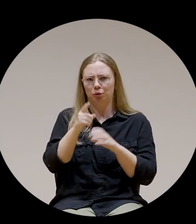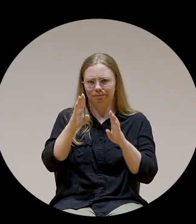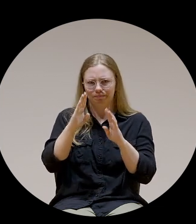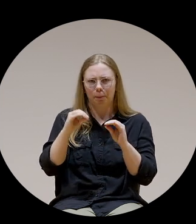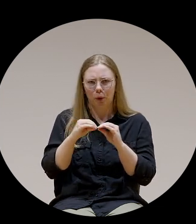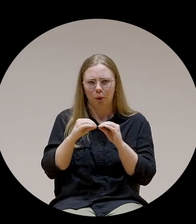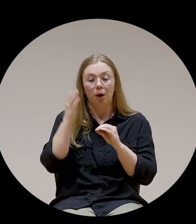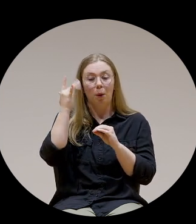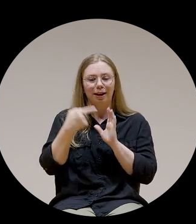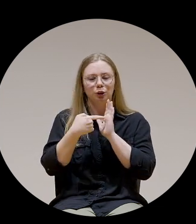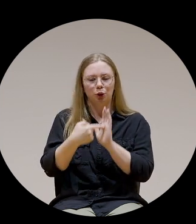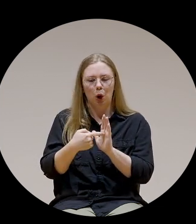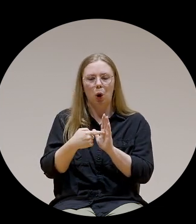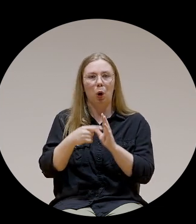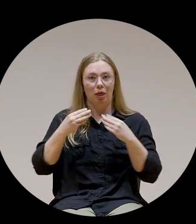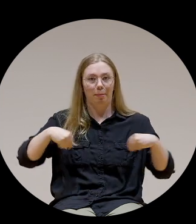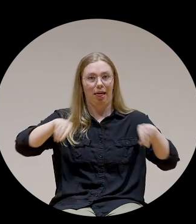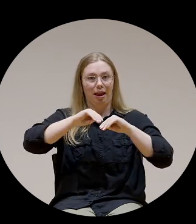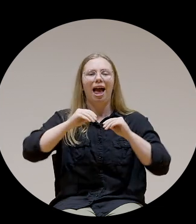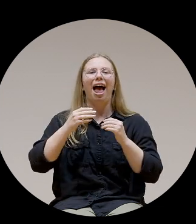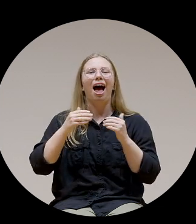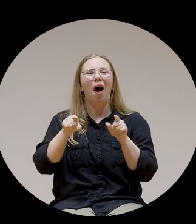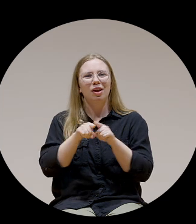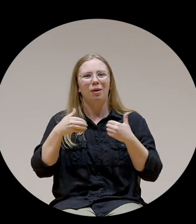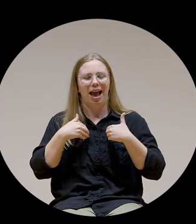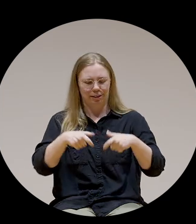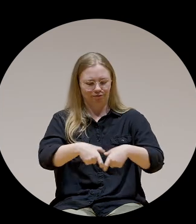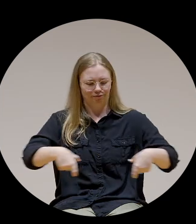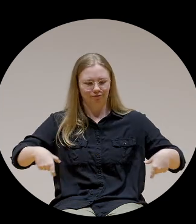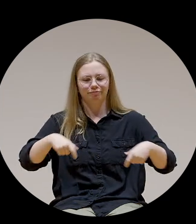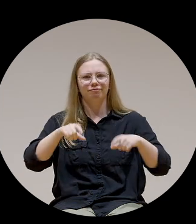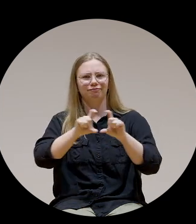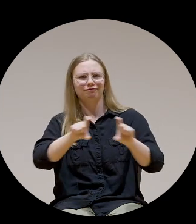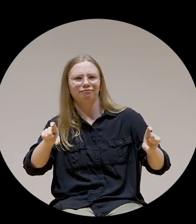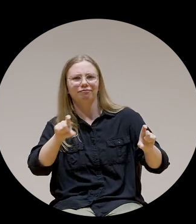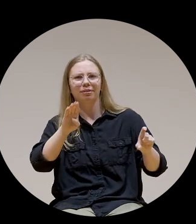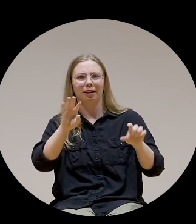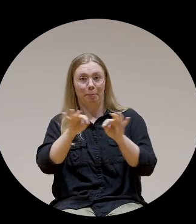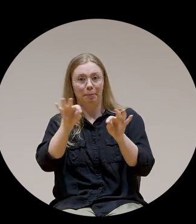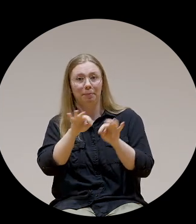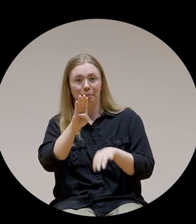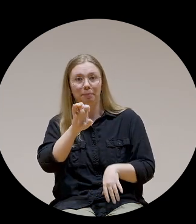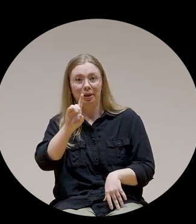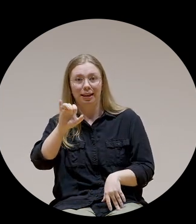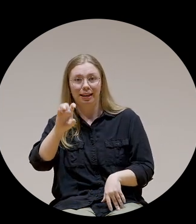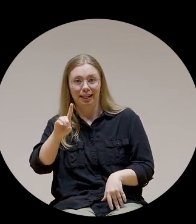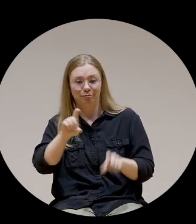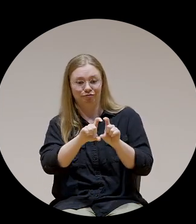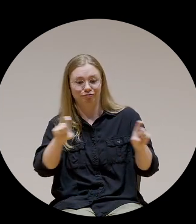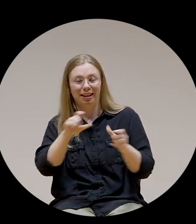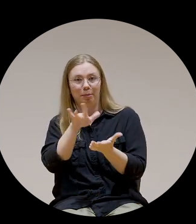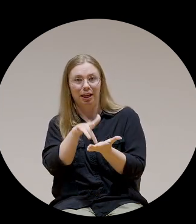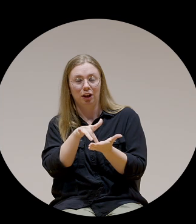because it has this beaded blanket strip across the middle of that blanket. That comes from a tradition of